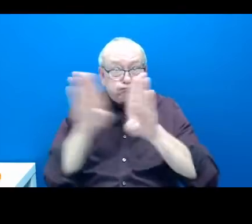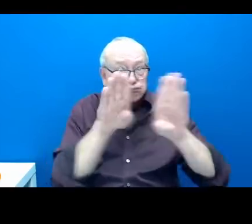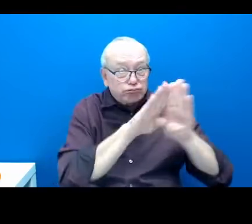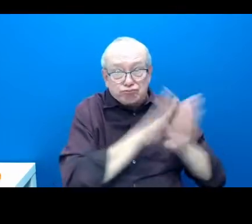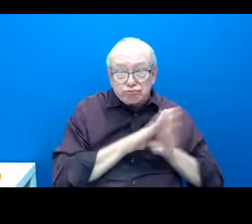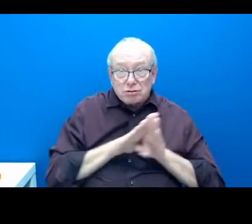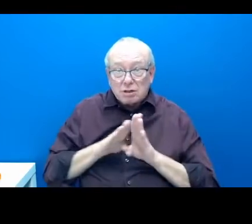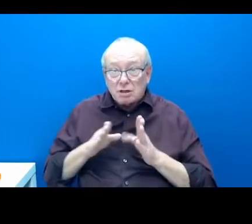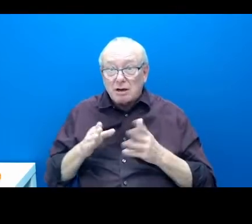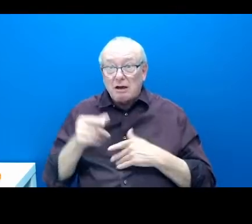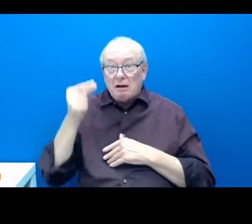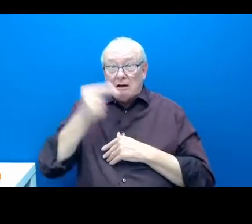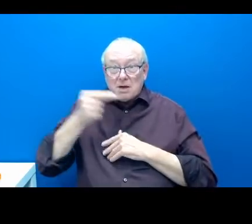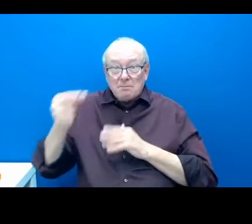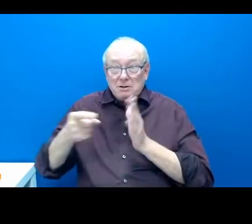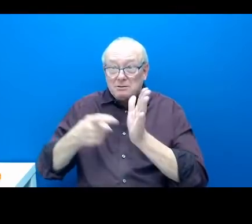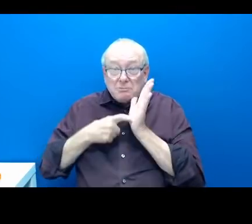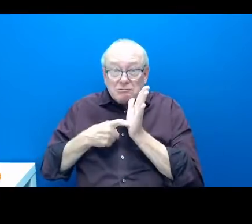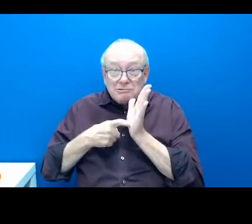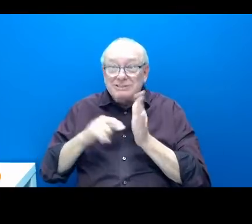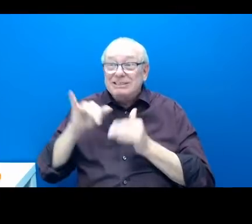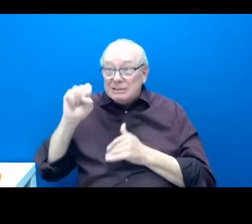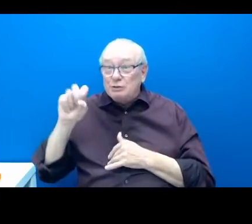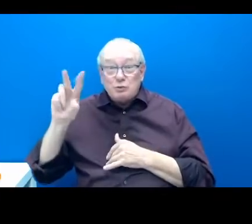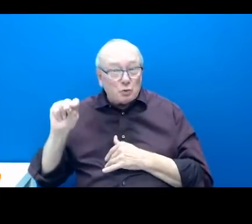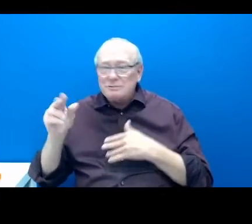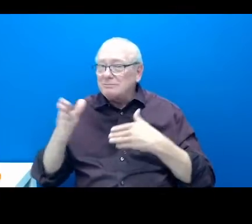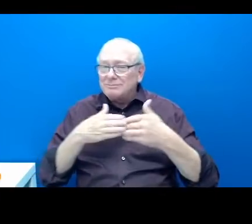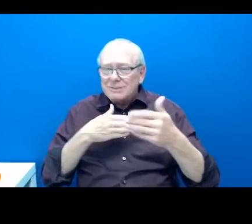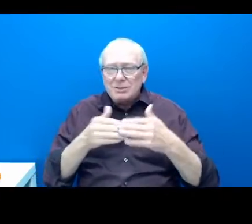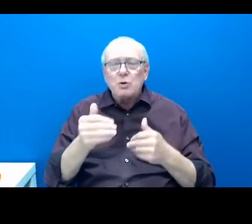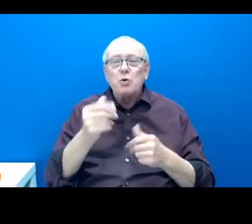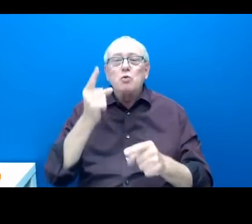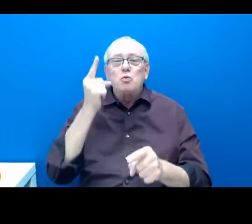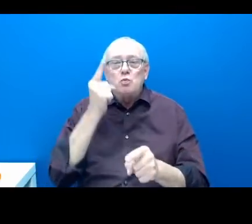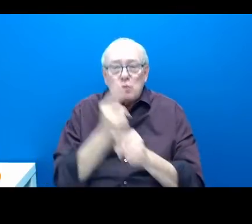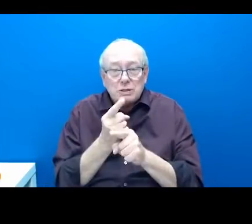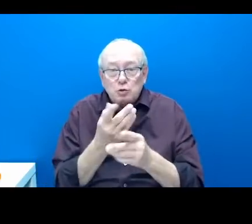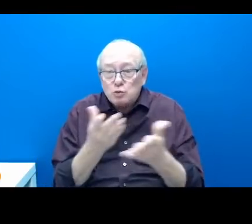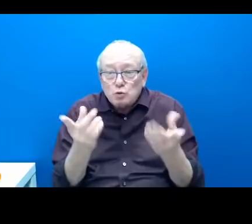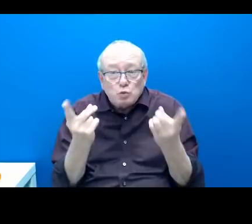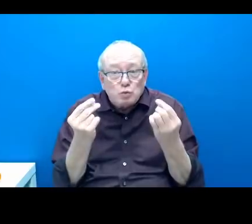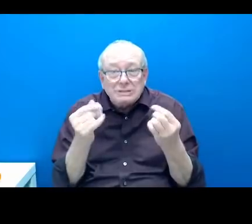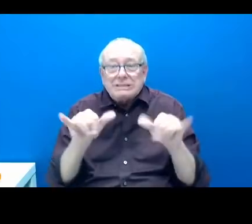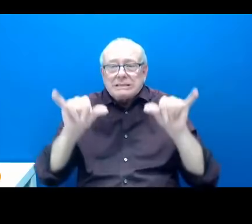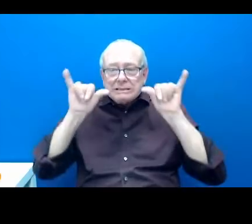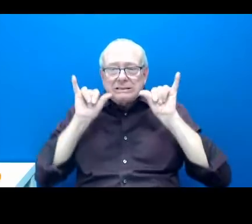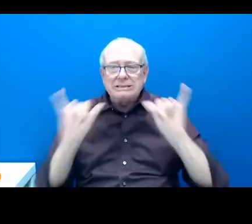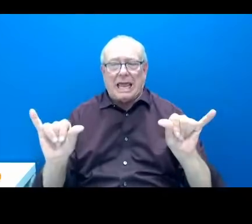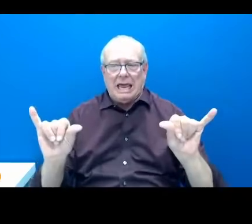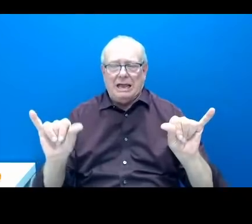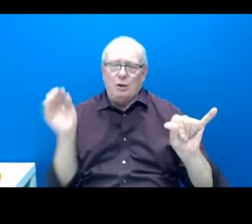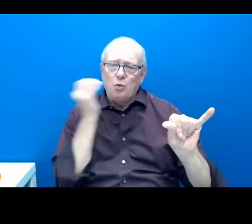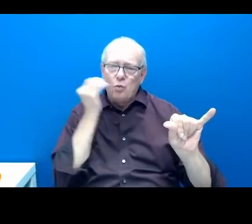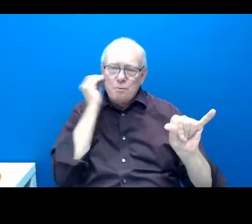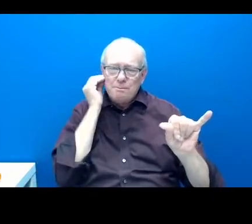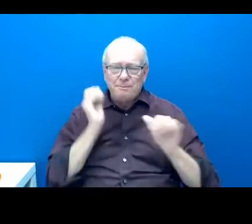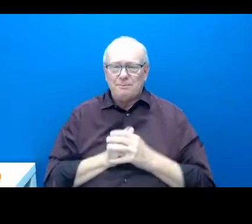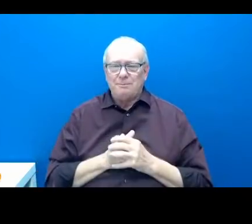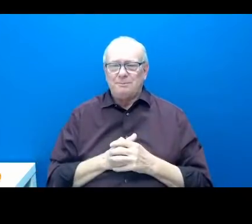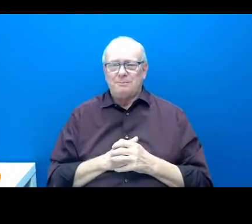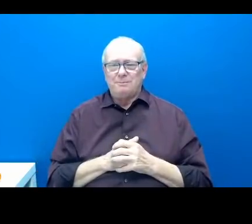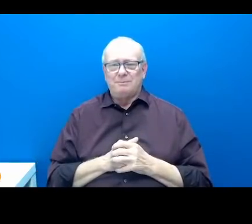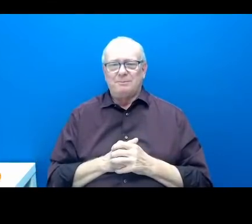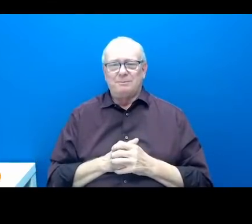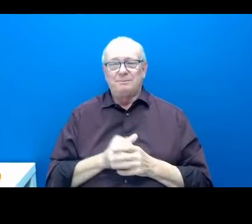thing to do to protect yourself and others. So thank you. No, I'd like